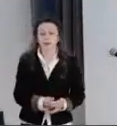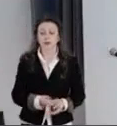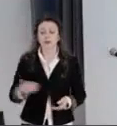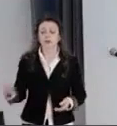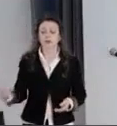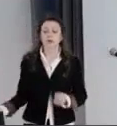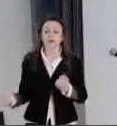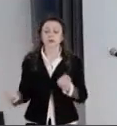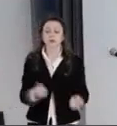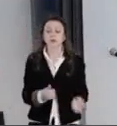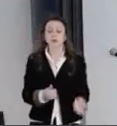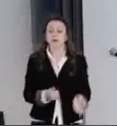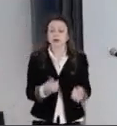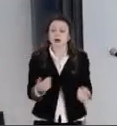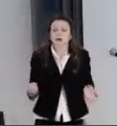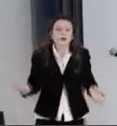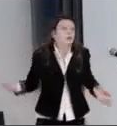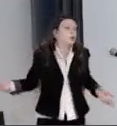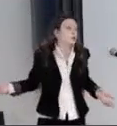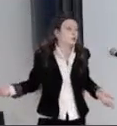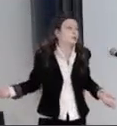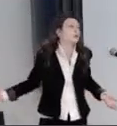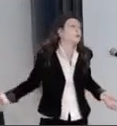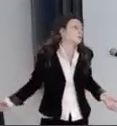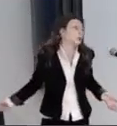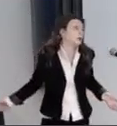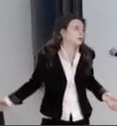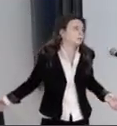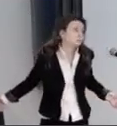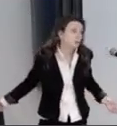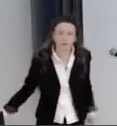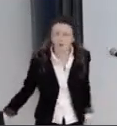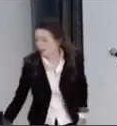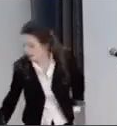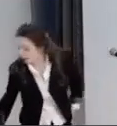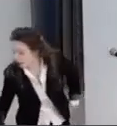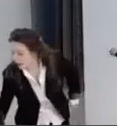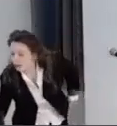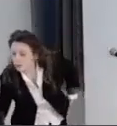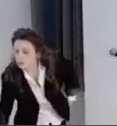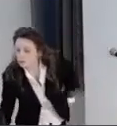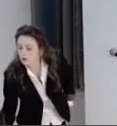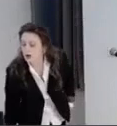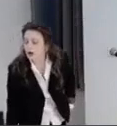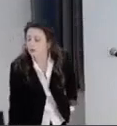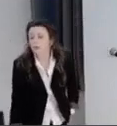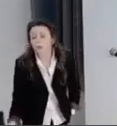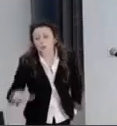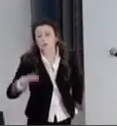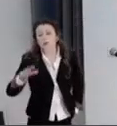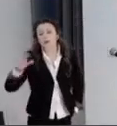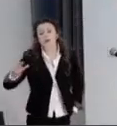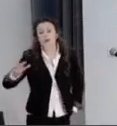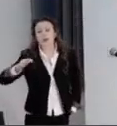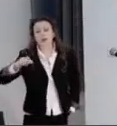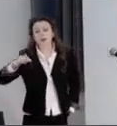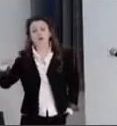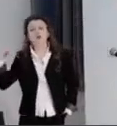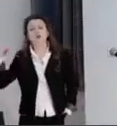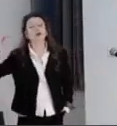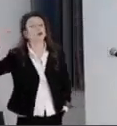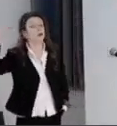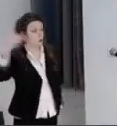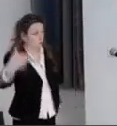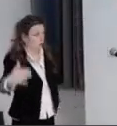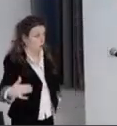real leather, insofar as the former is a higher design achievement than the latter. And moreover, this is in line